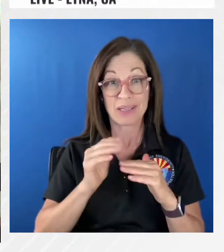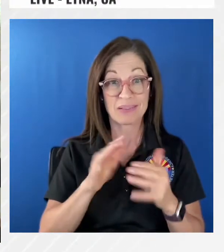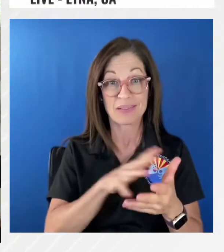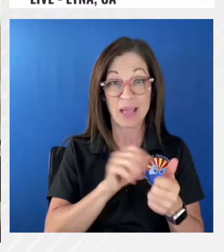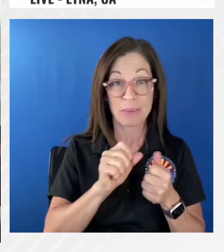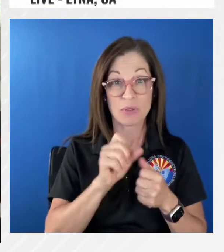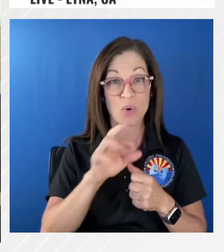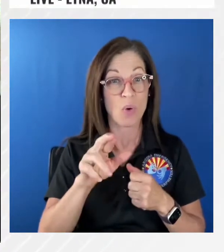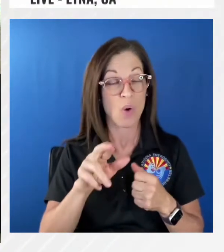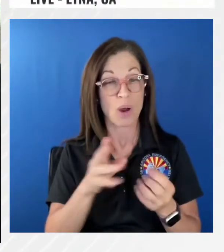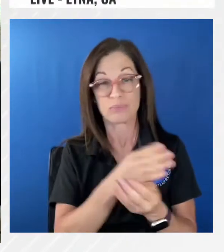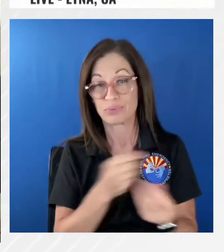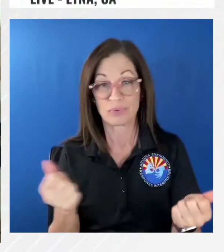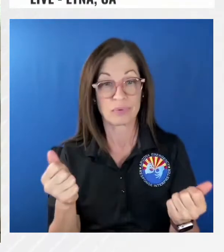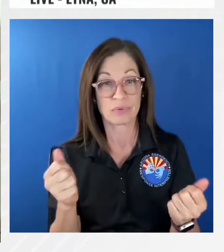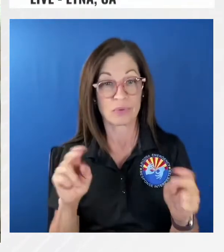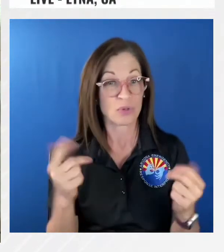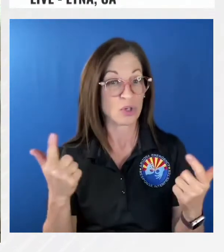fire?